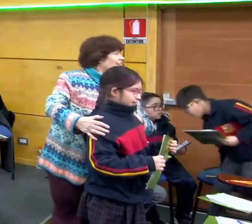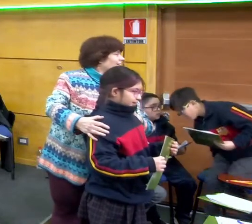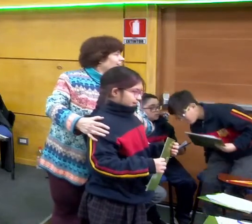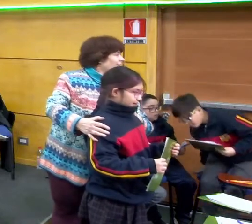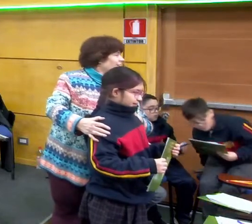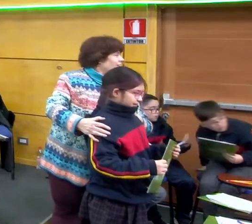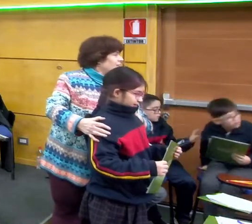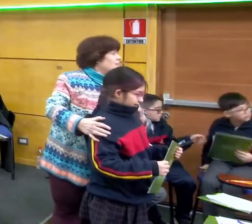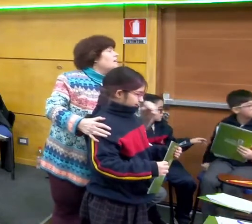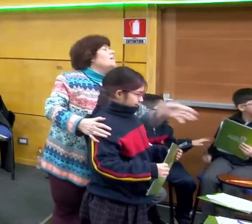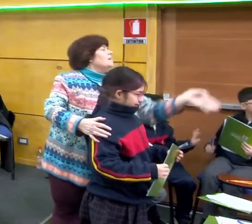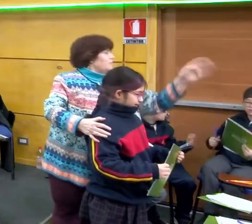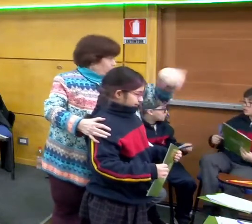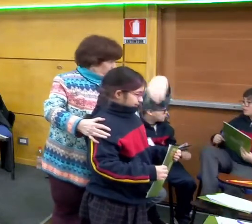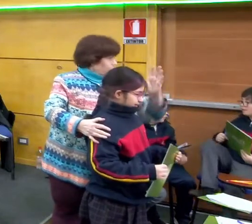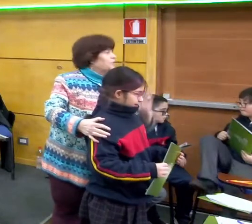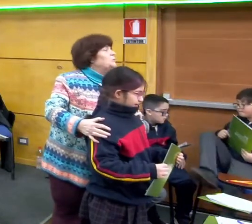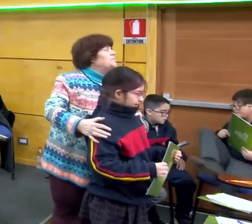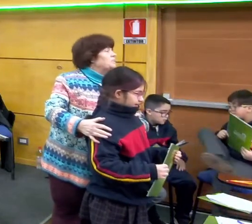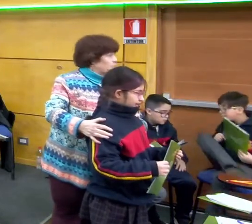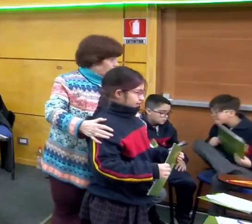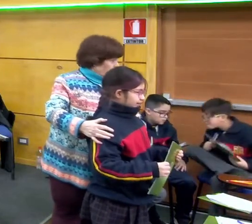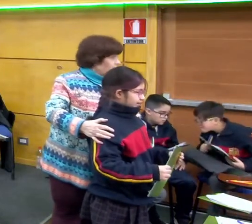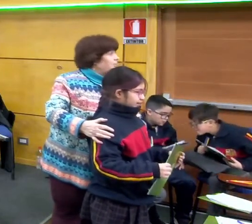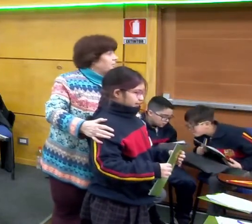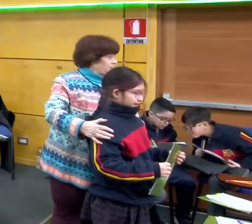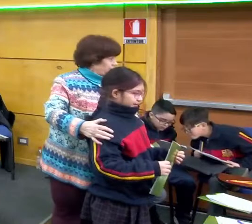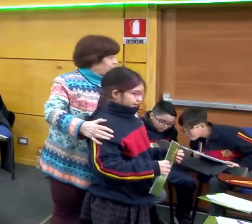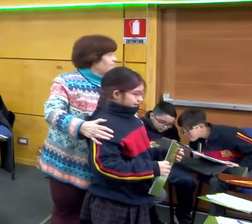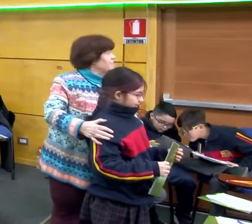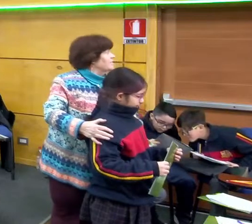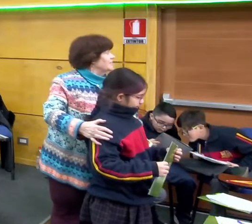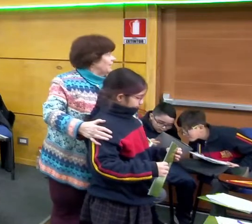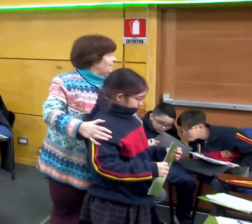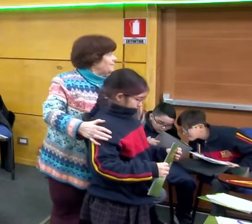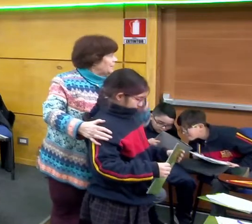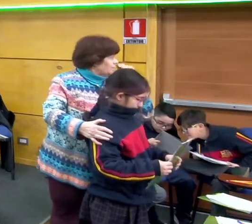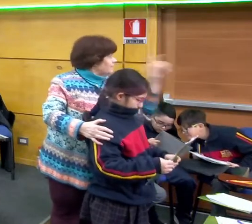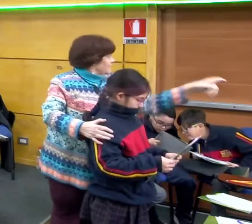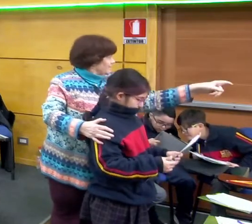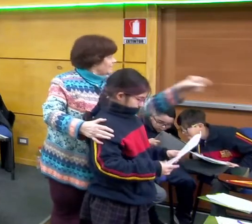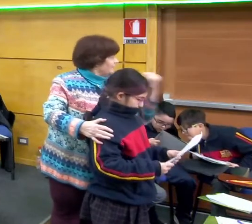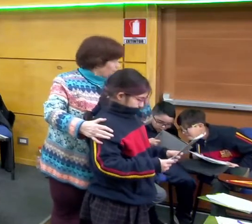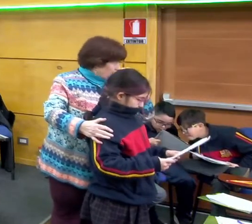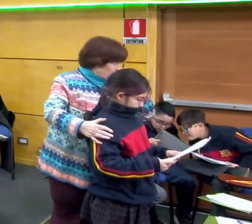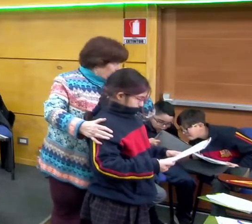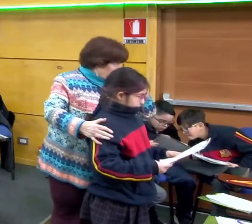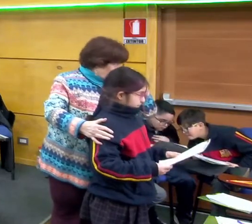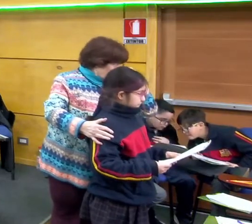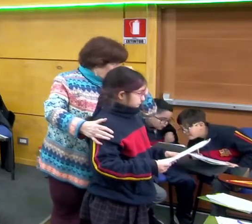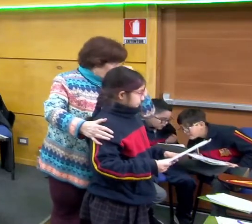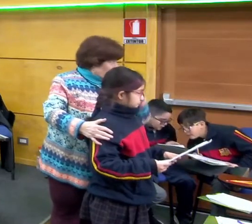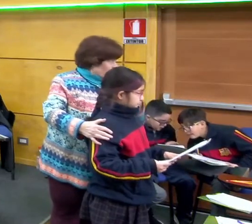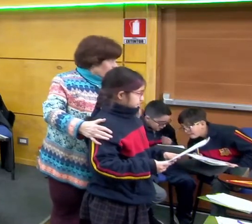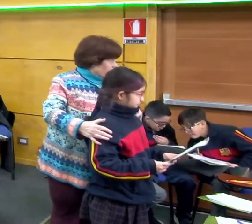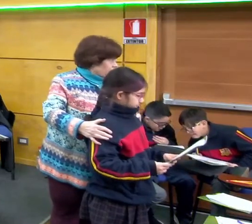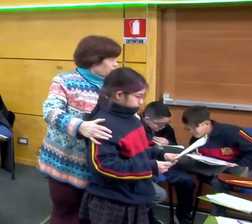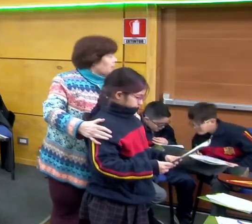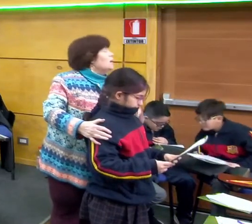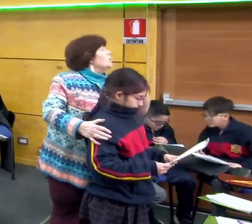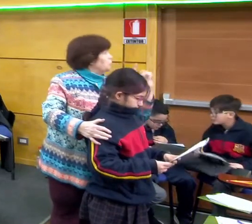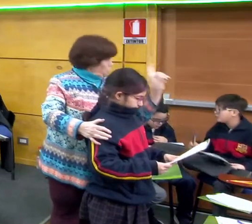her fluency. The fluency was very good. Yes. Anything else? You have beautiful